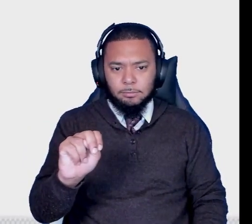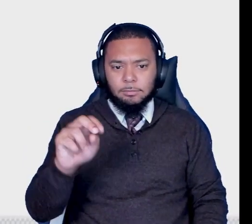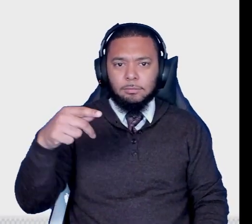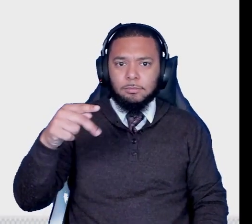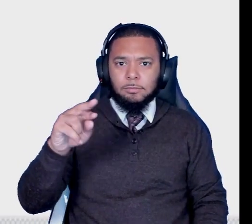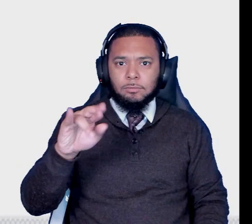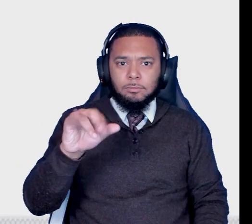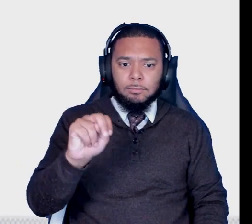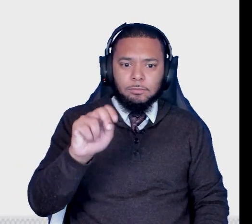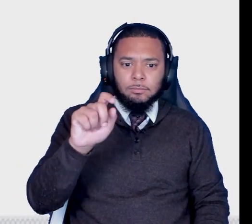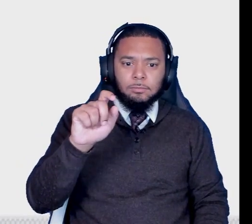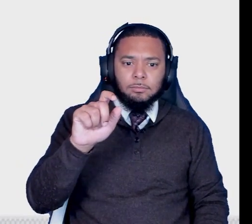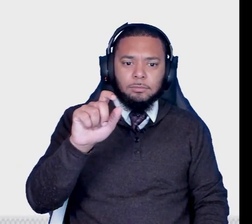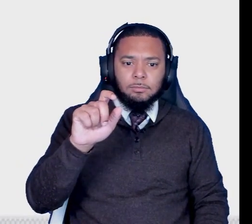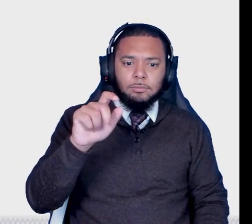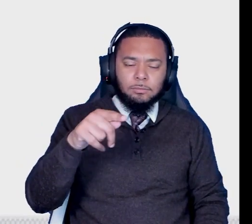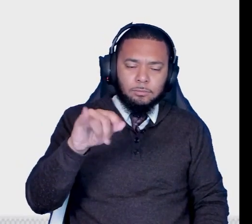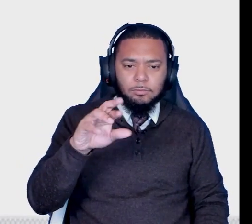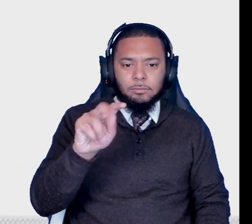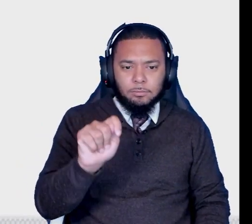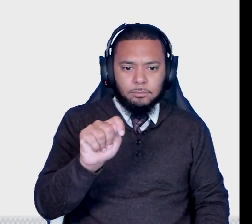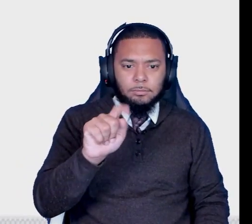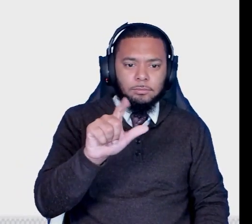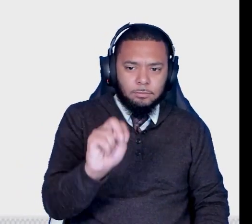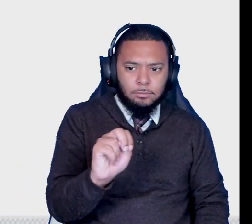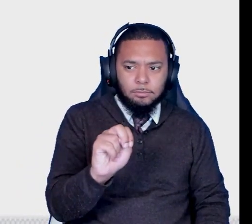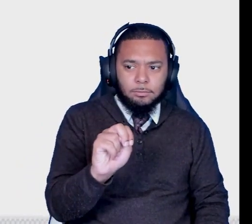and I will say